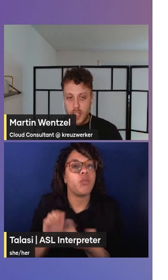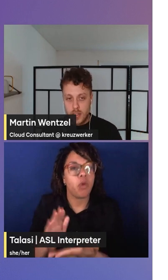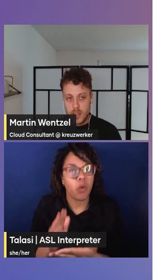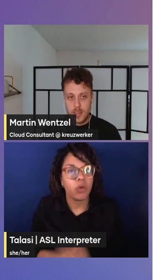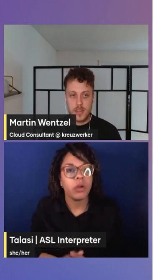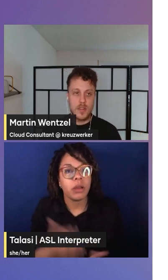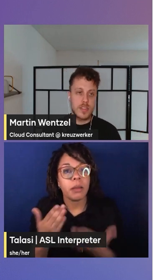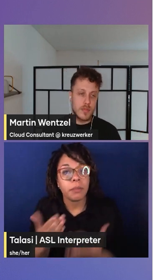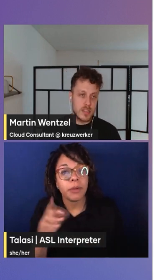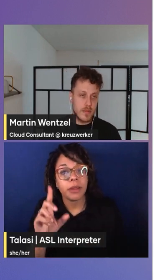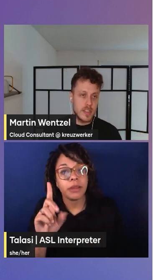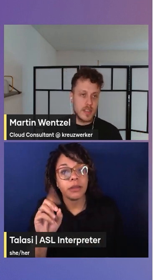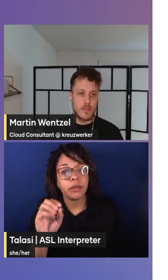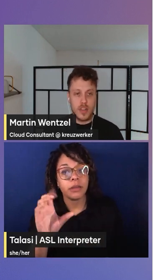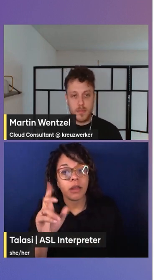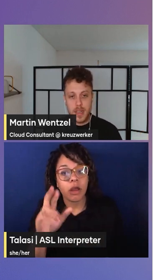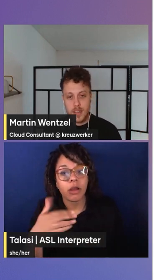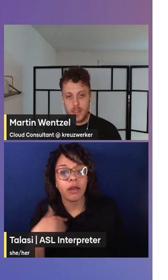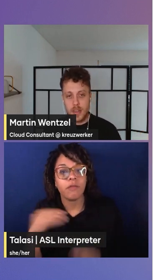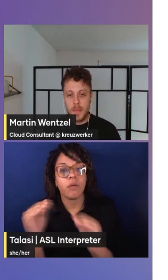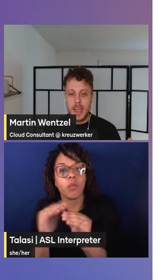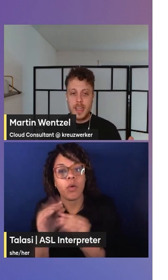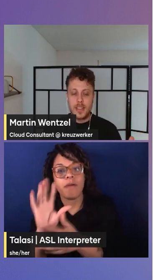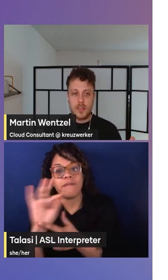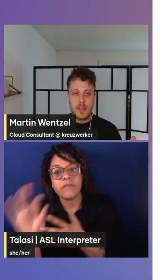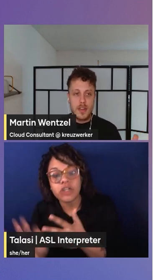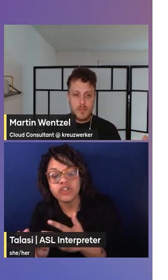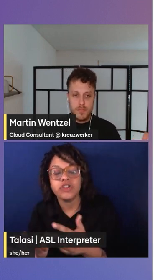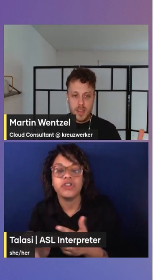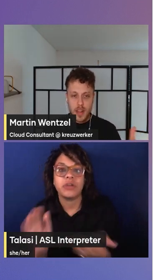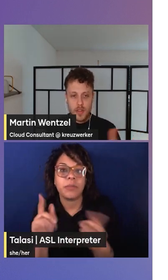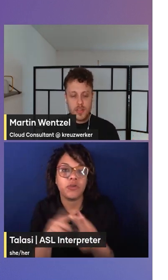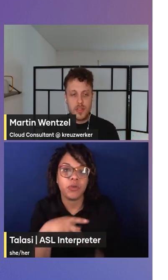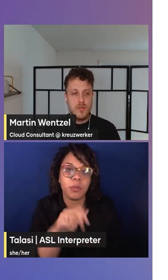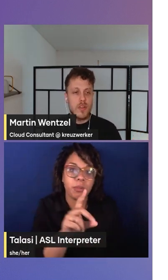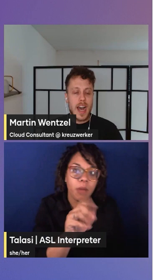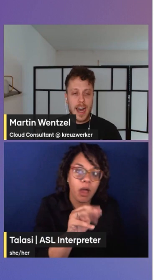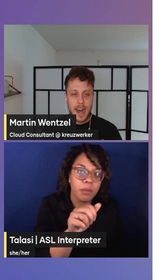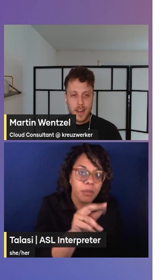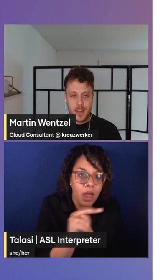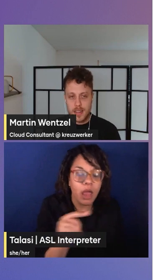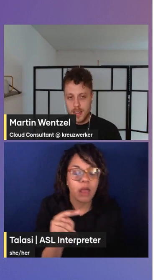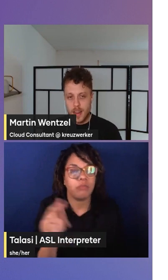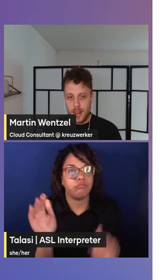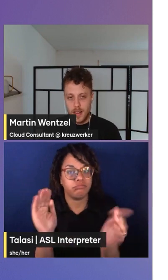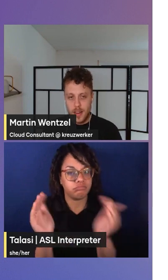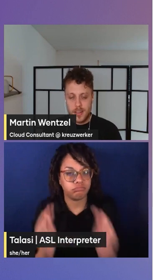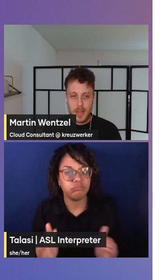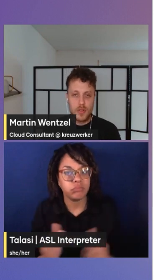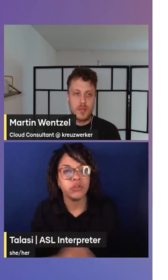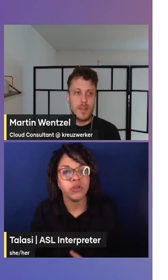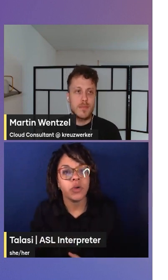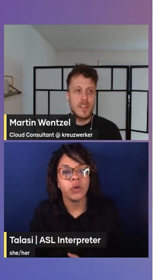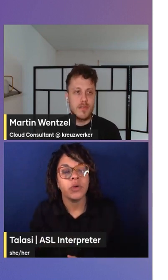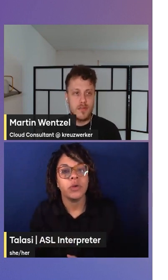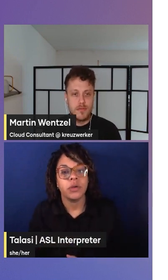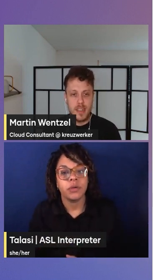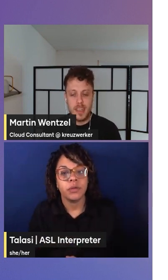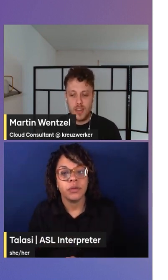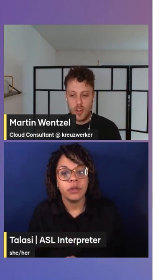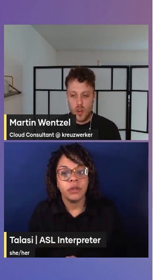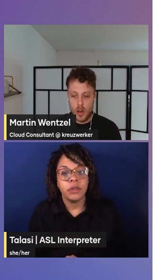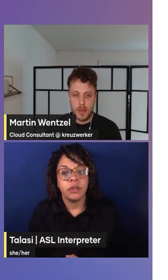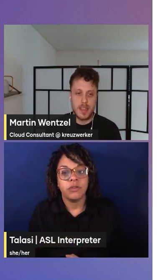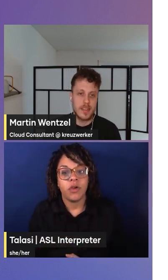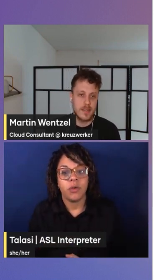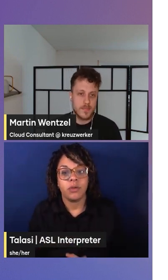more features or supports more features than Podman and so on. So bringing those 2 under this at the same hood might be